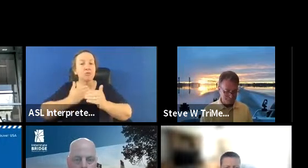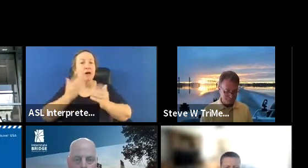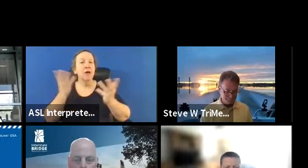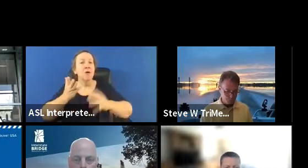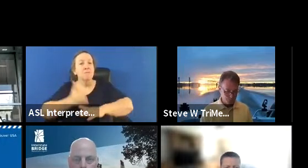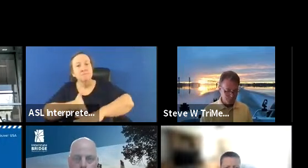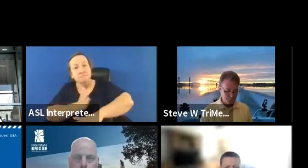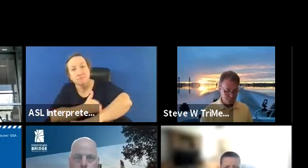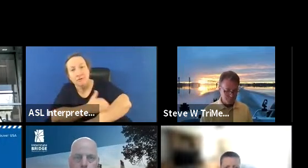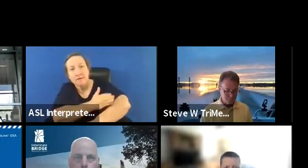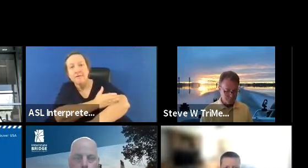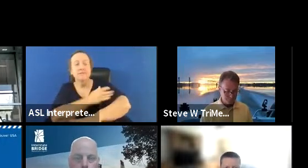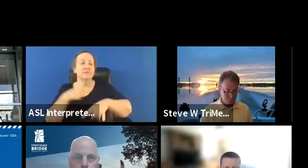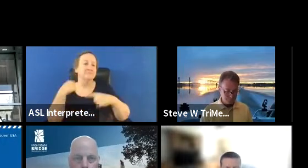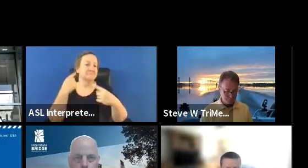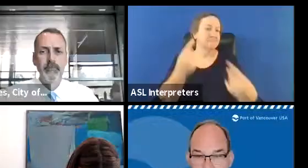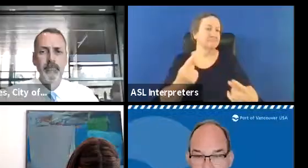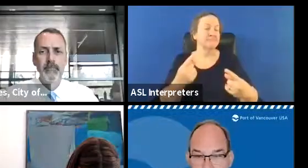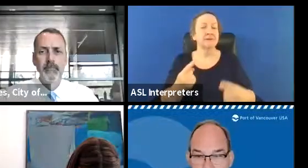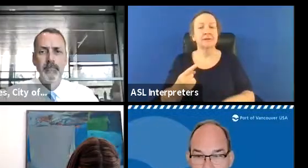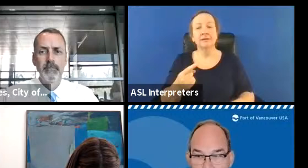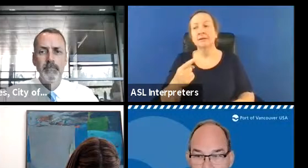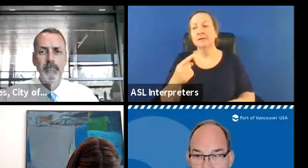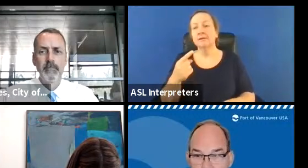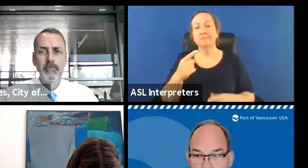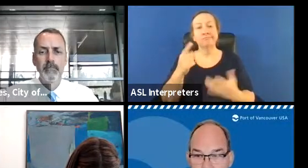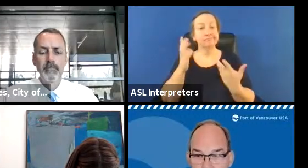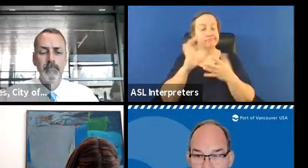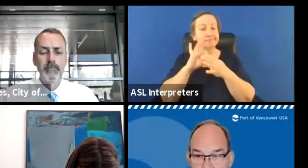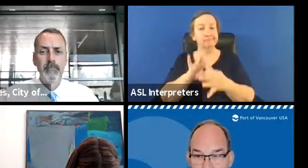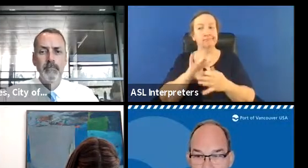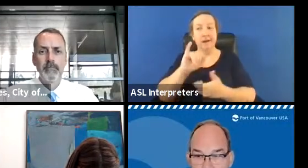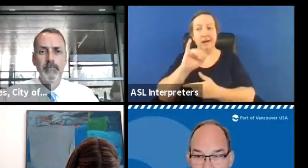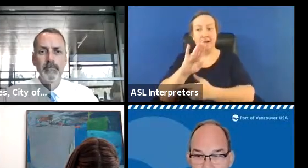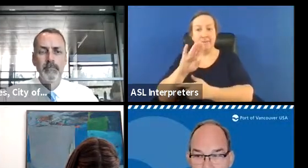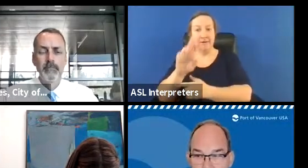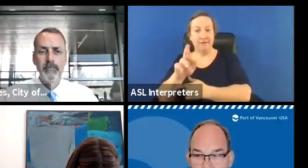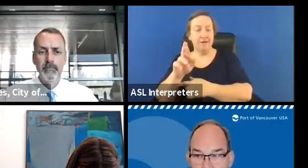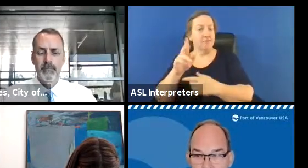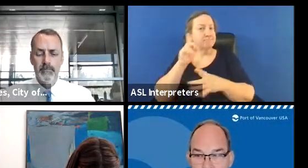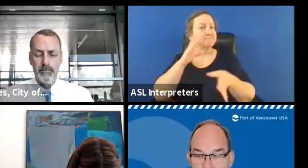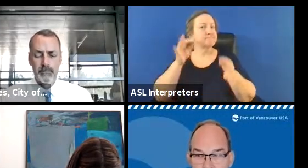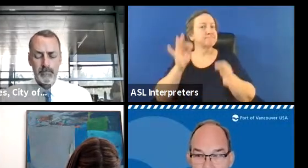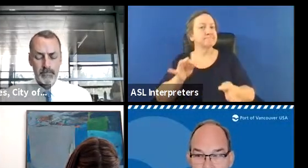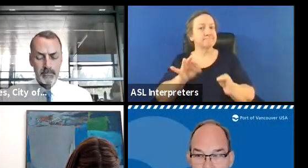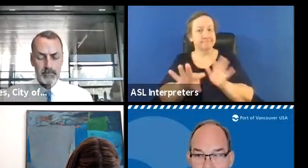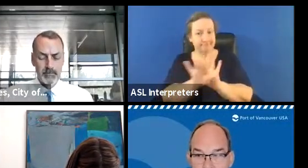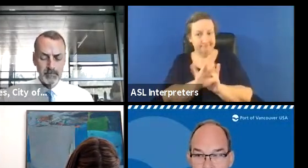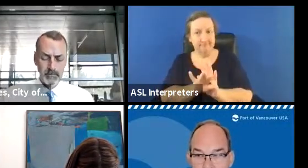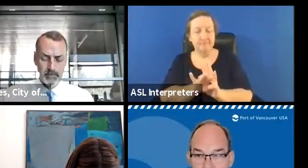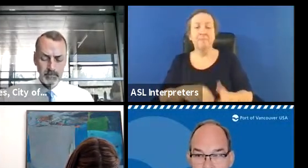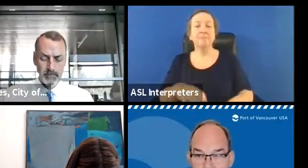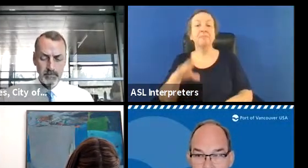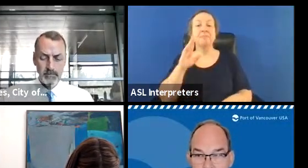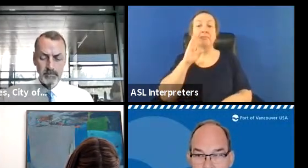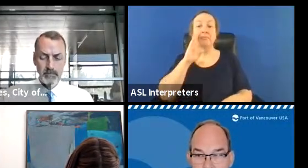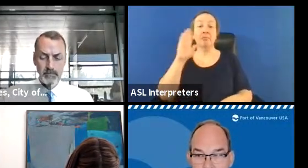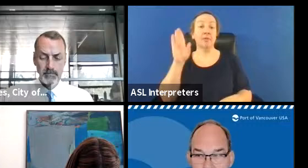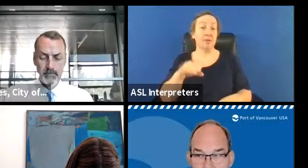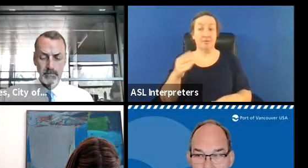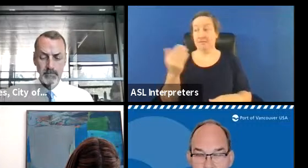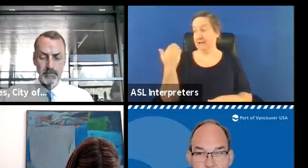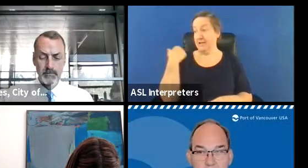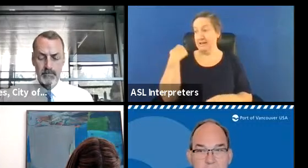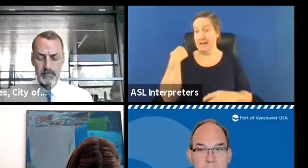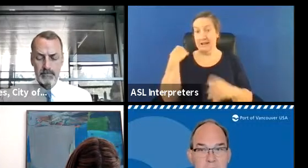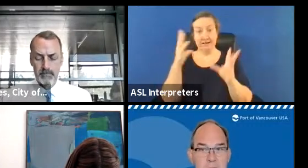being made on the process of getting to an IBR solution. So as you may recall, at our